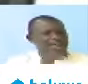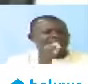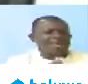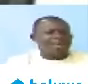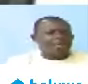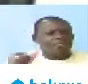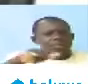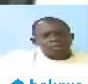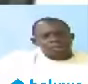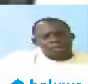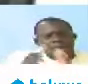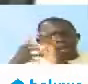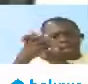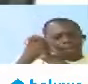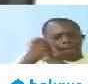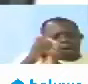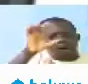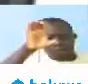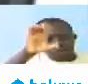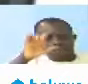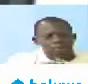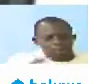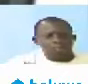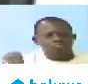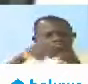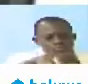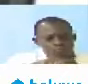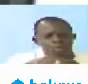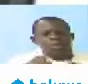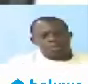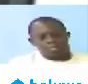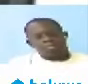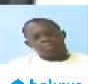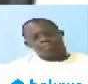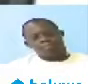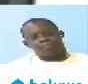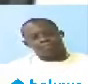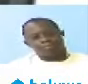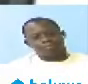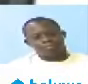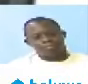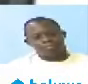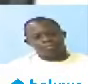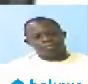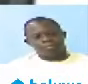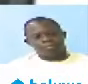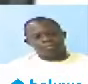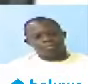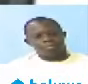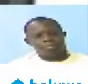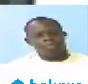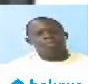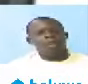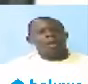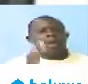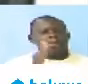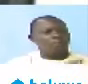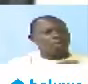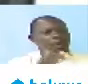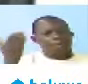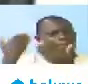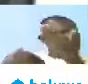a plane in Libya at their main airport. The Libya airport or never bola or bula to find the time. In those days,